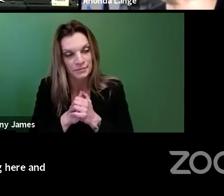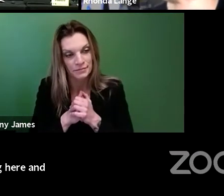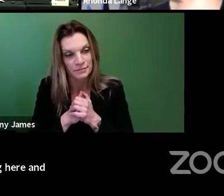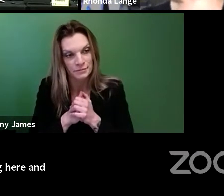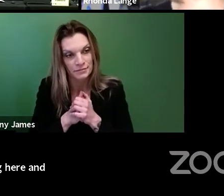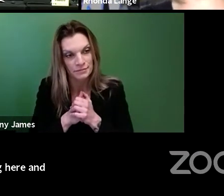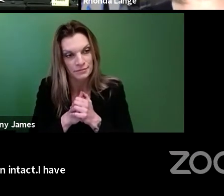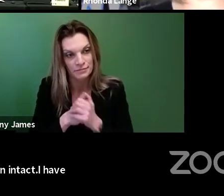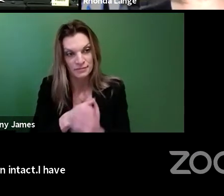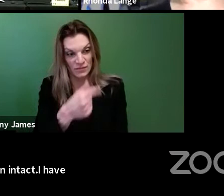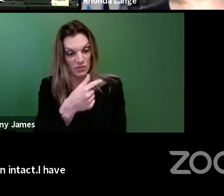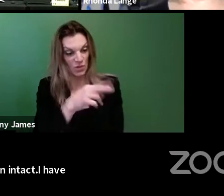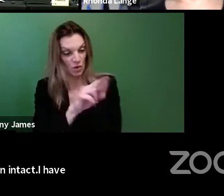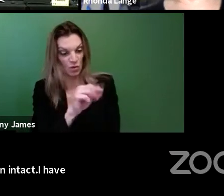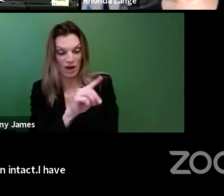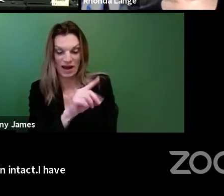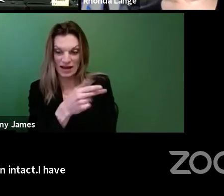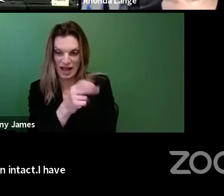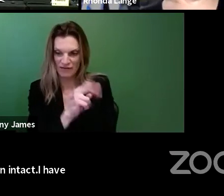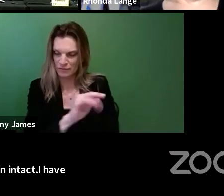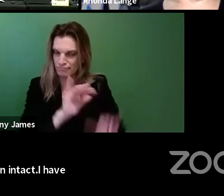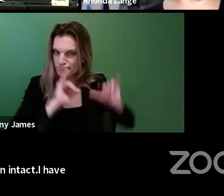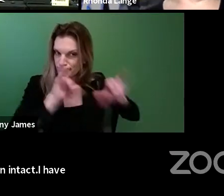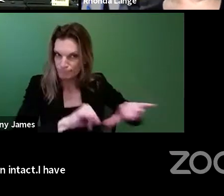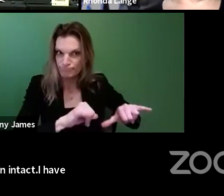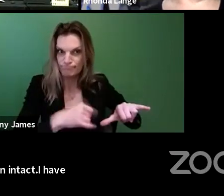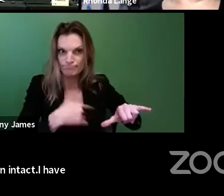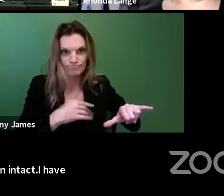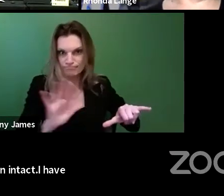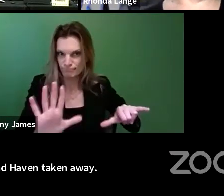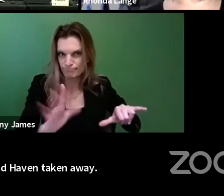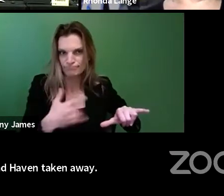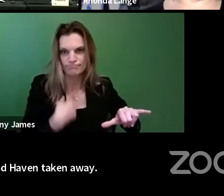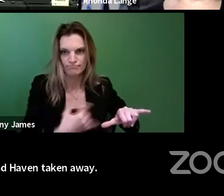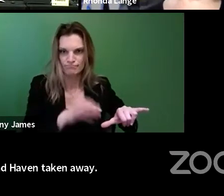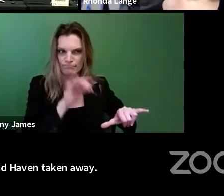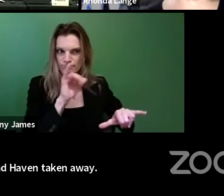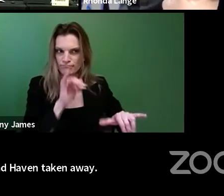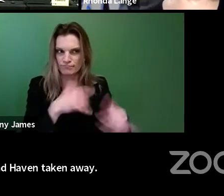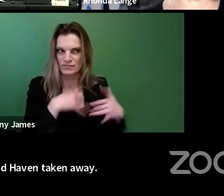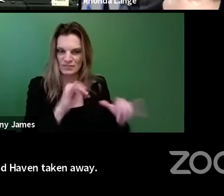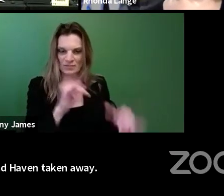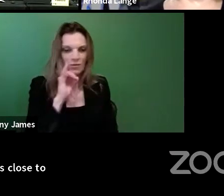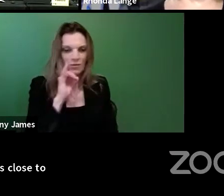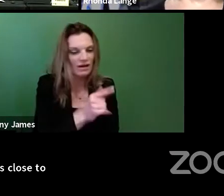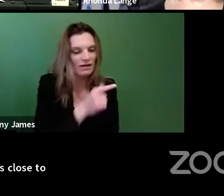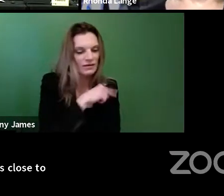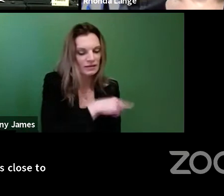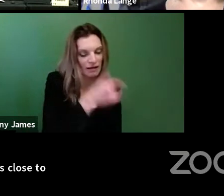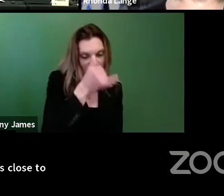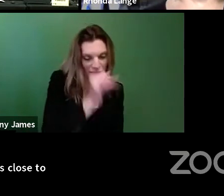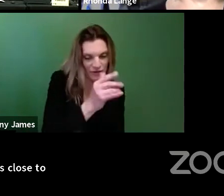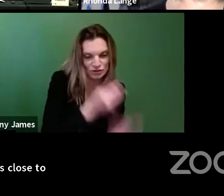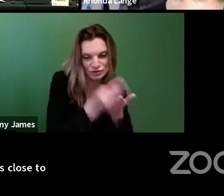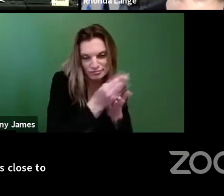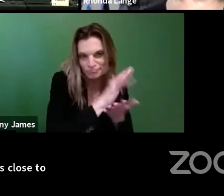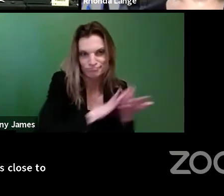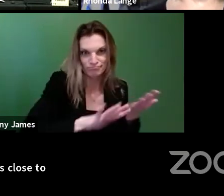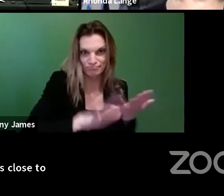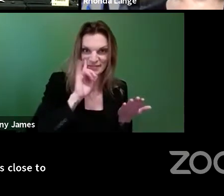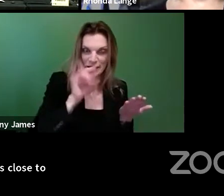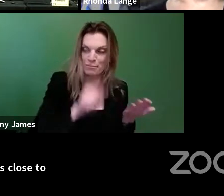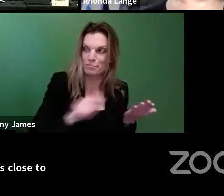not want Grand Haven taken away. Grand Haven is just as close to Holland and all the shopping and Allendale and all the shopping as it is to